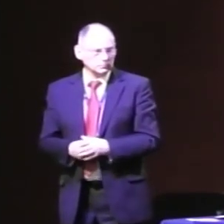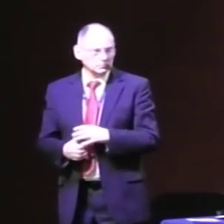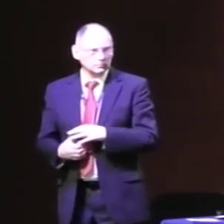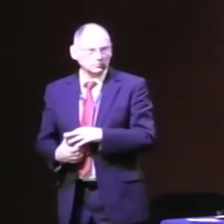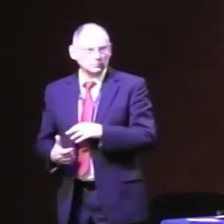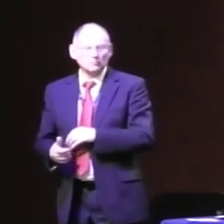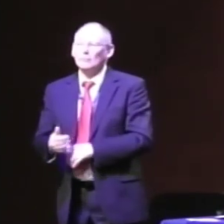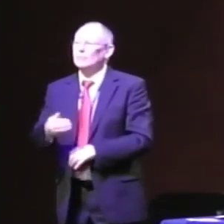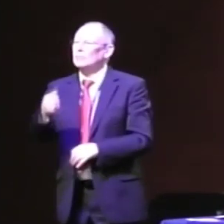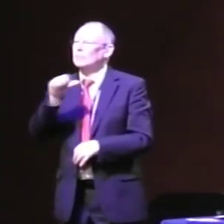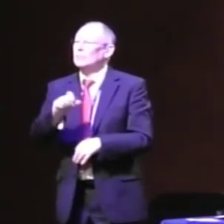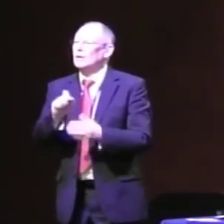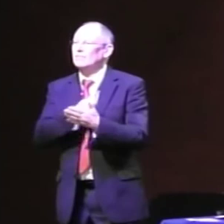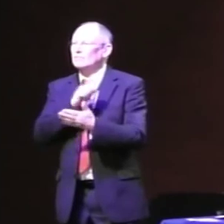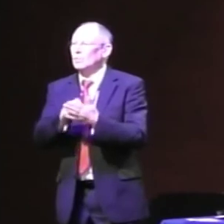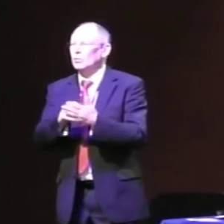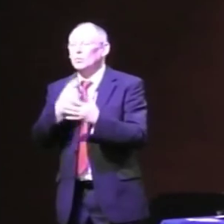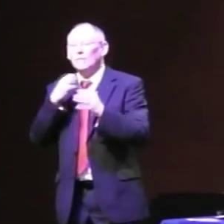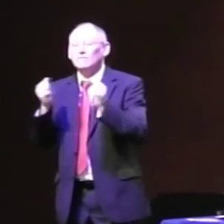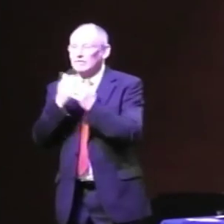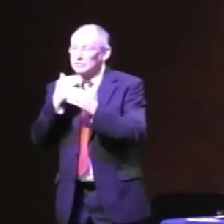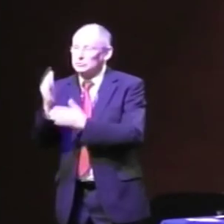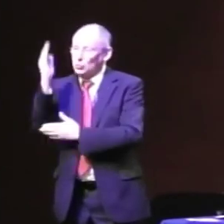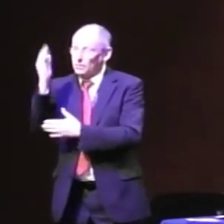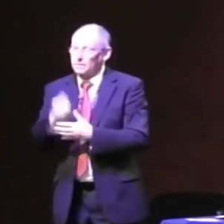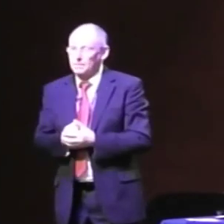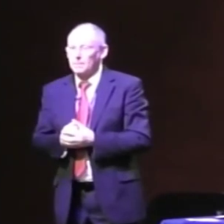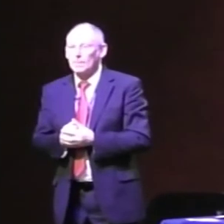We'll now move to the vote. All those in favour, please show.